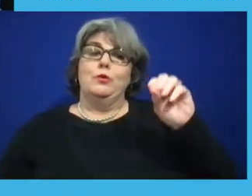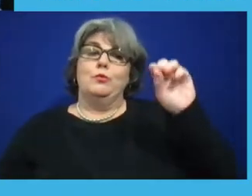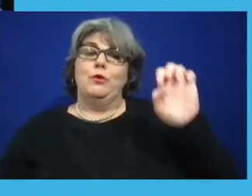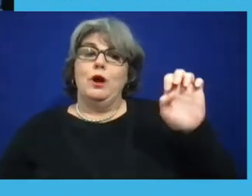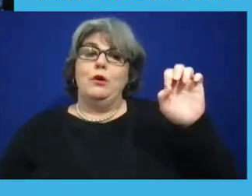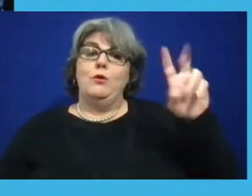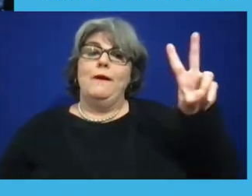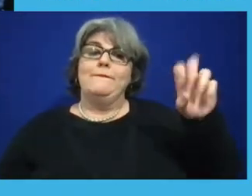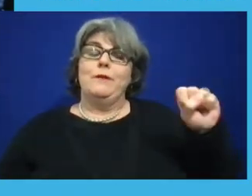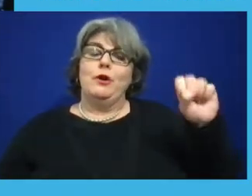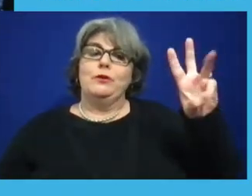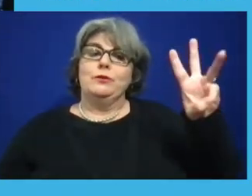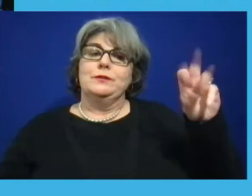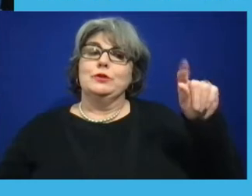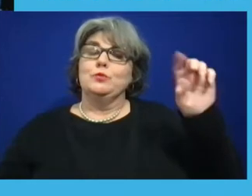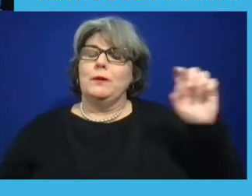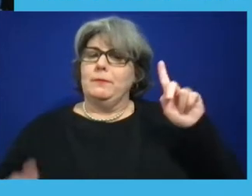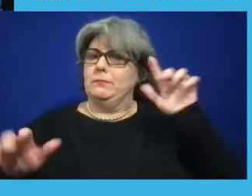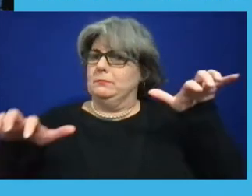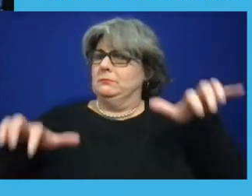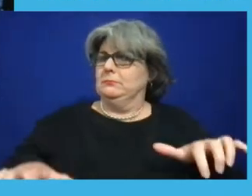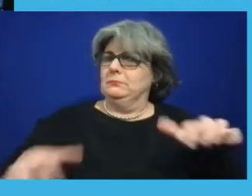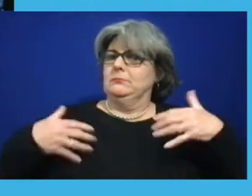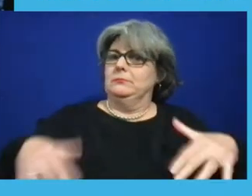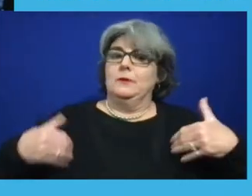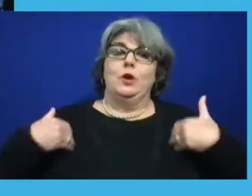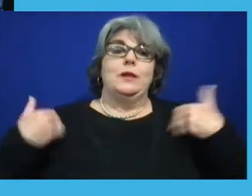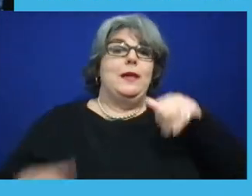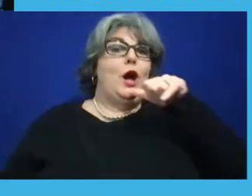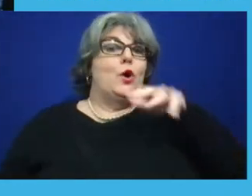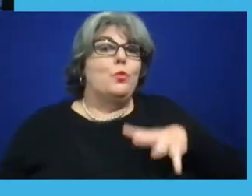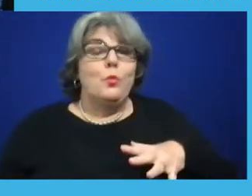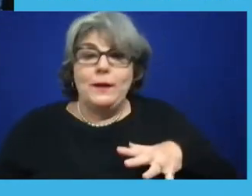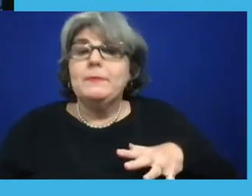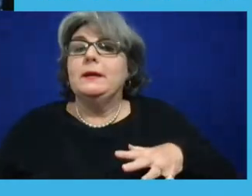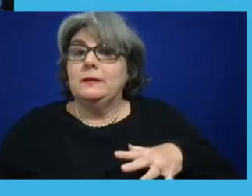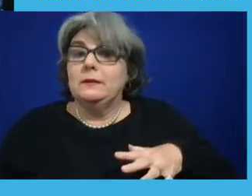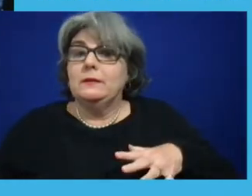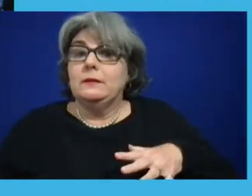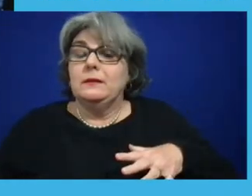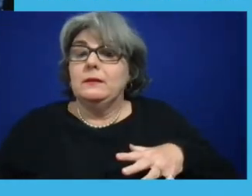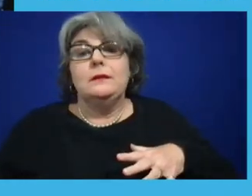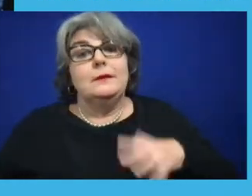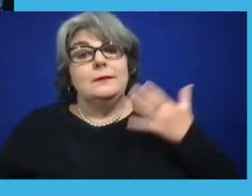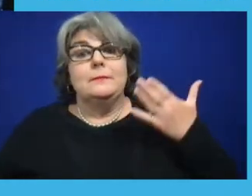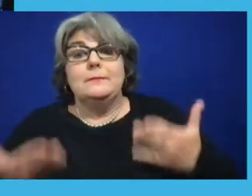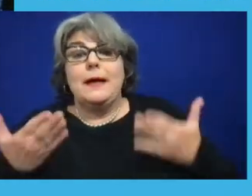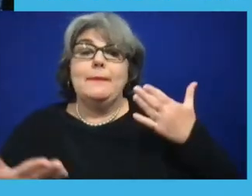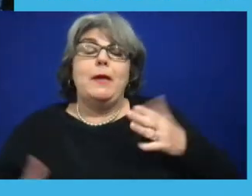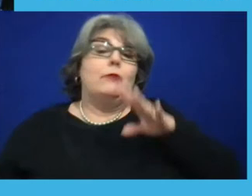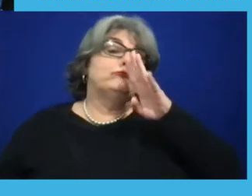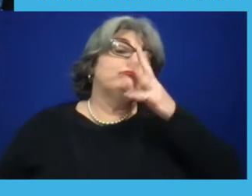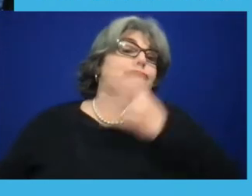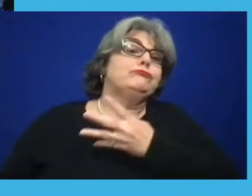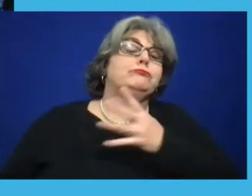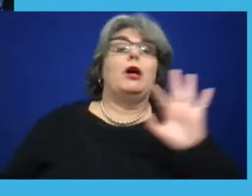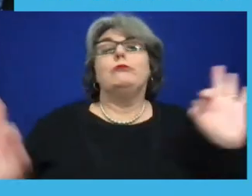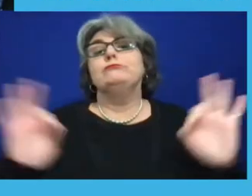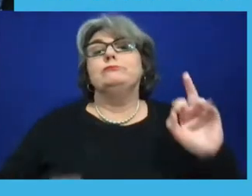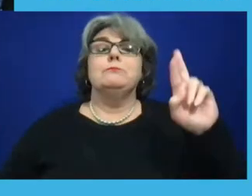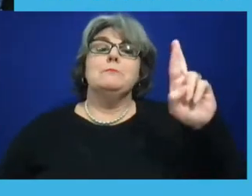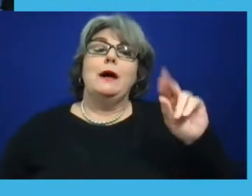And that's why when the Supreme Court struck down Roe versus Wade, it was a wake-up call for a lot of people, especially young women who